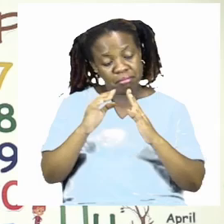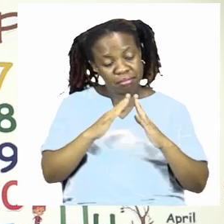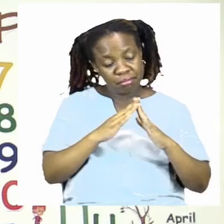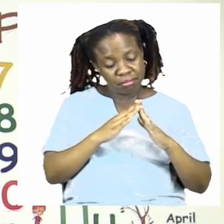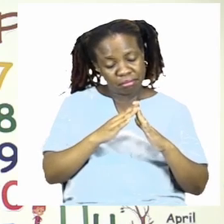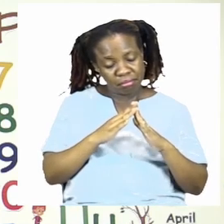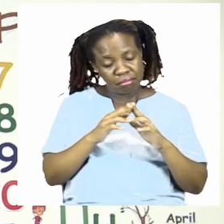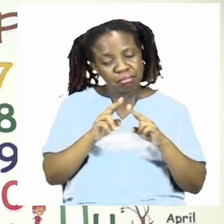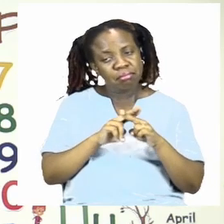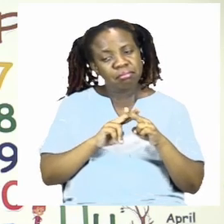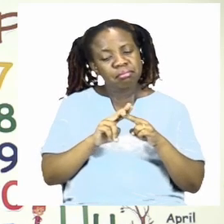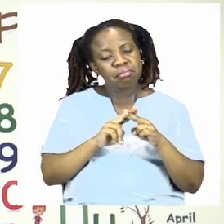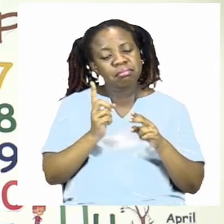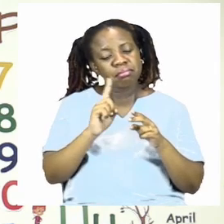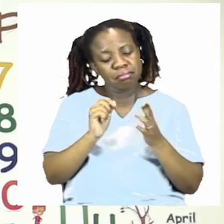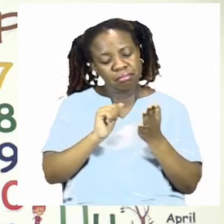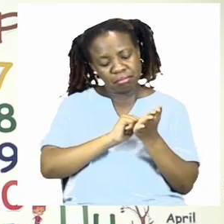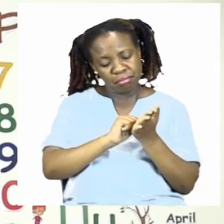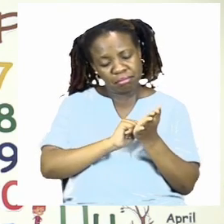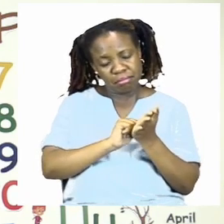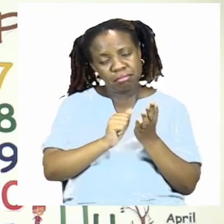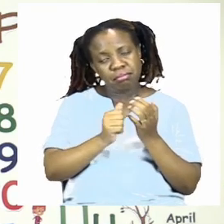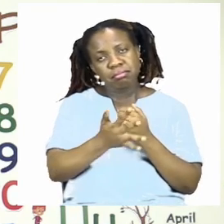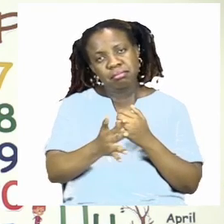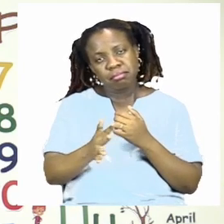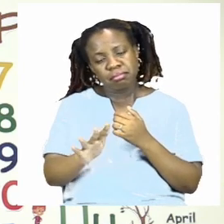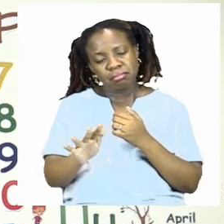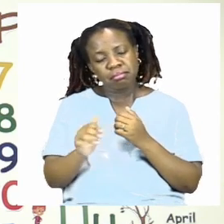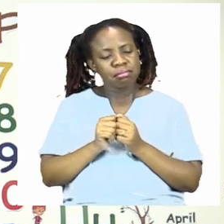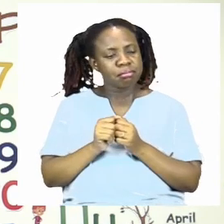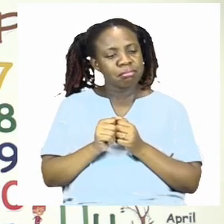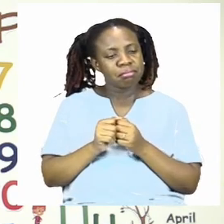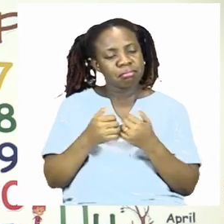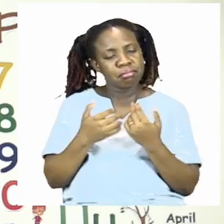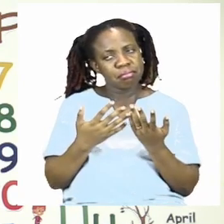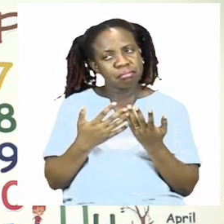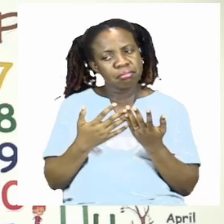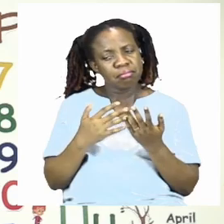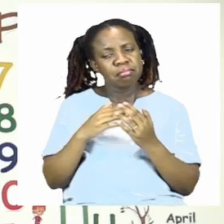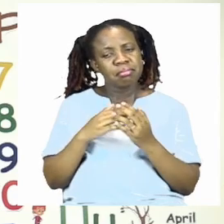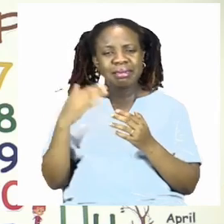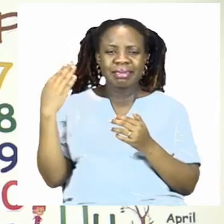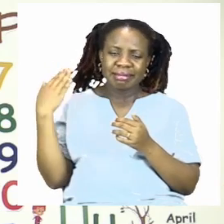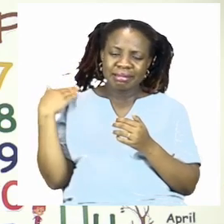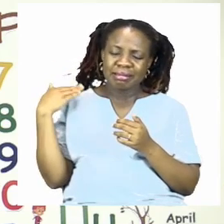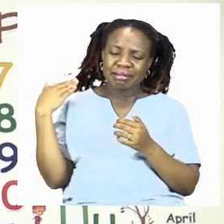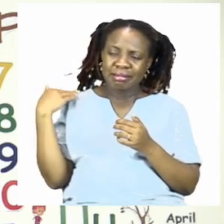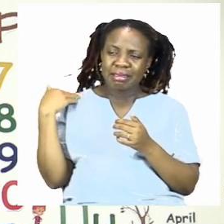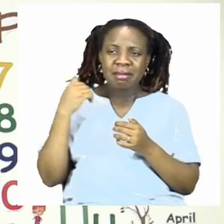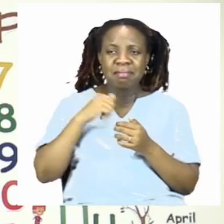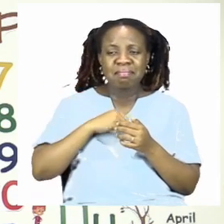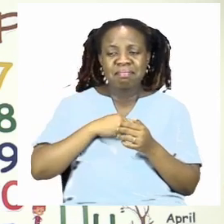soap to clean your hands. Now before we go home today, I have invited my friend Zoshi to come along and say goodbye